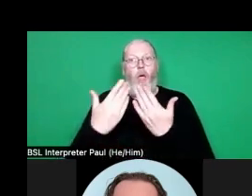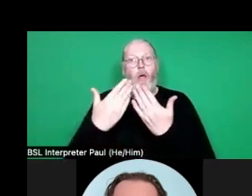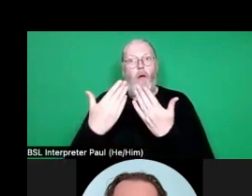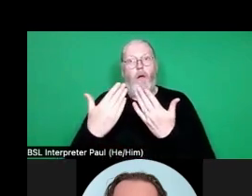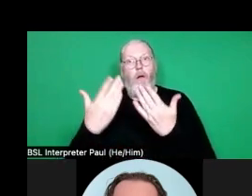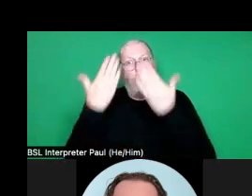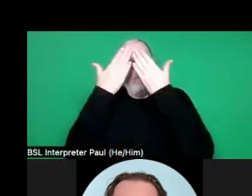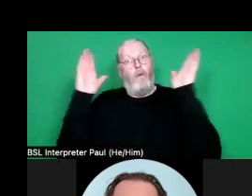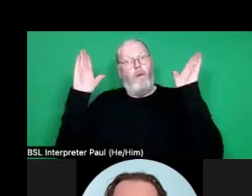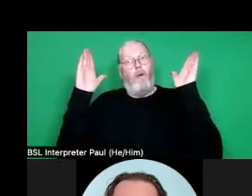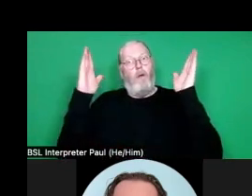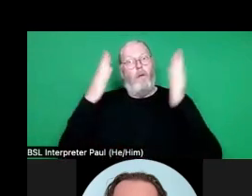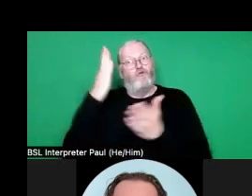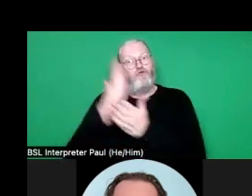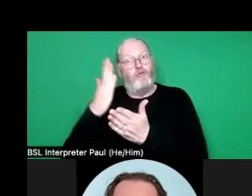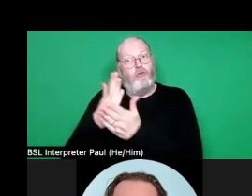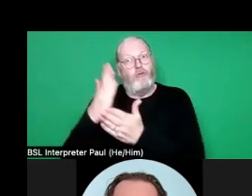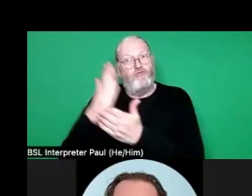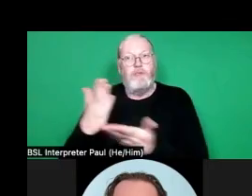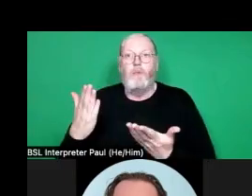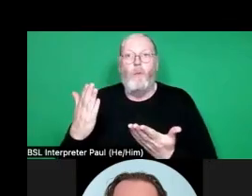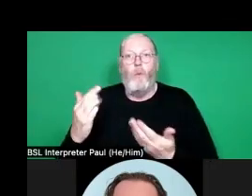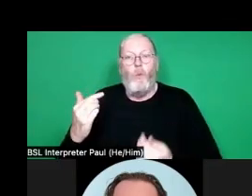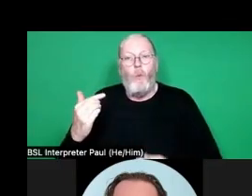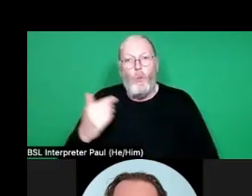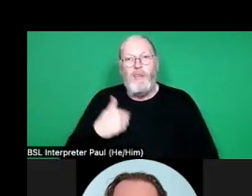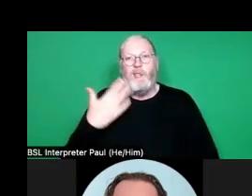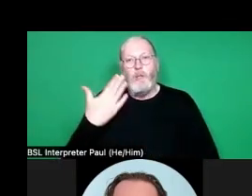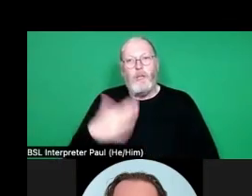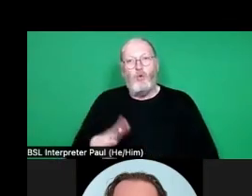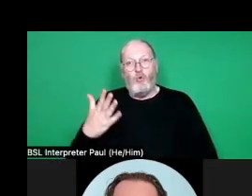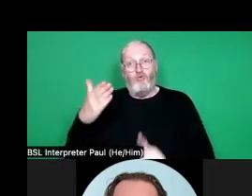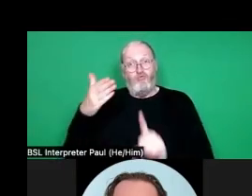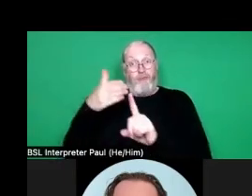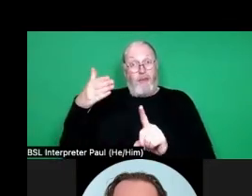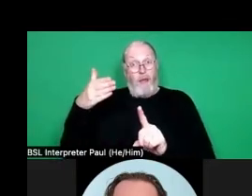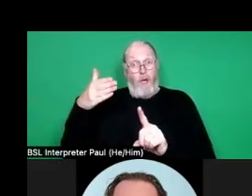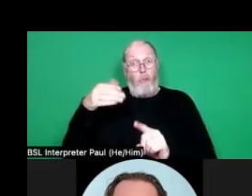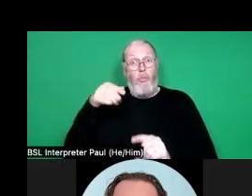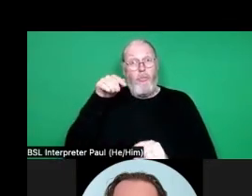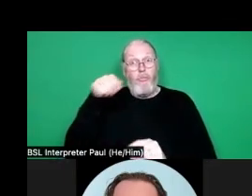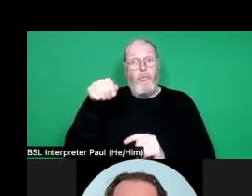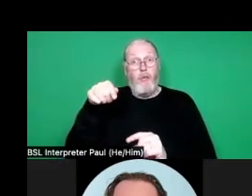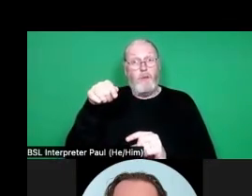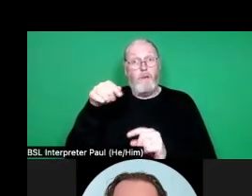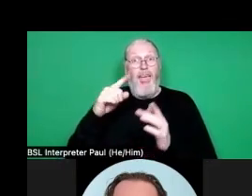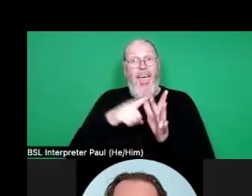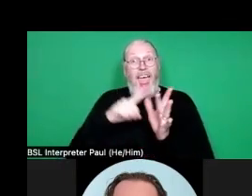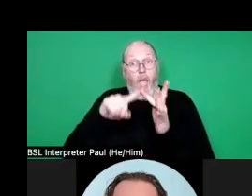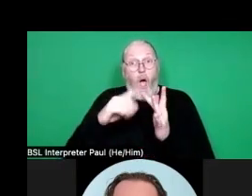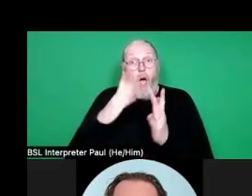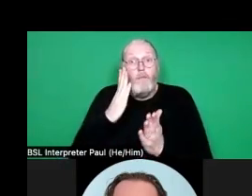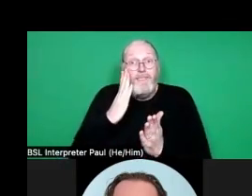present in ambiguity and recognizing the tools for what they are, which is tools. And